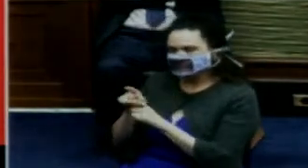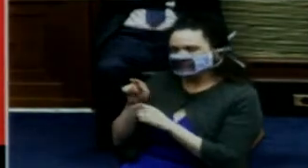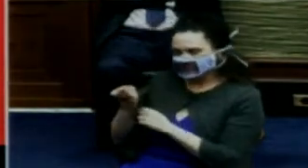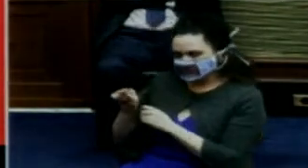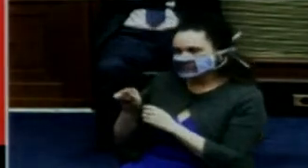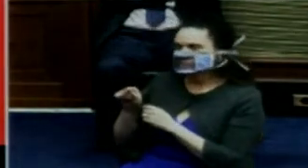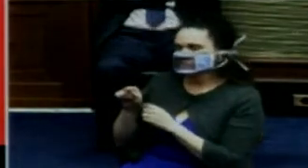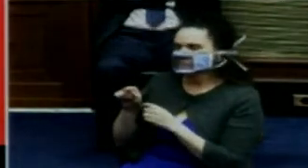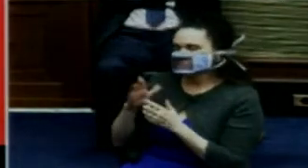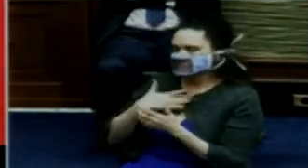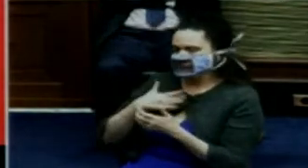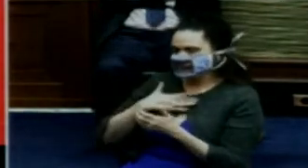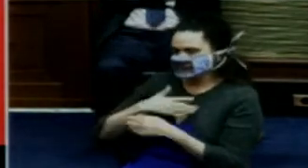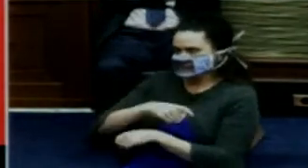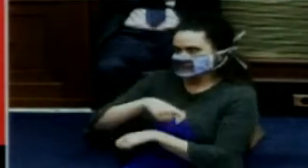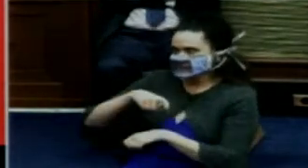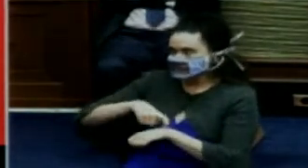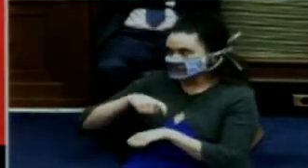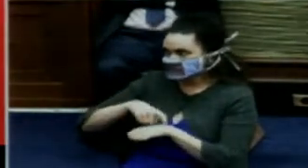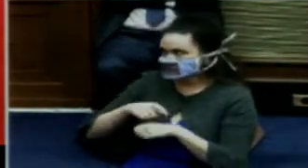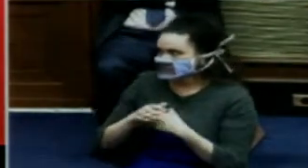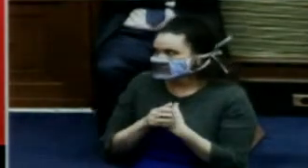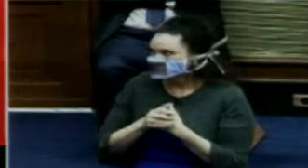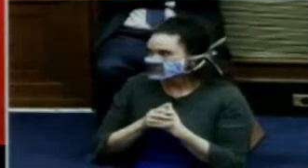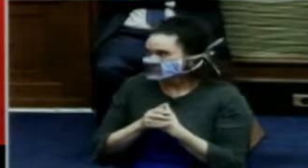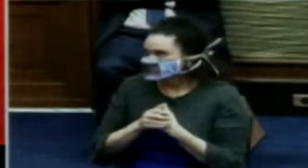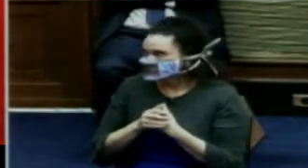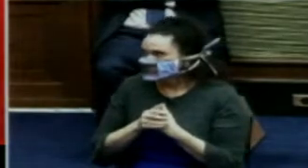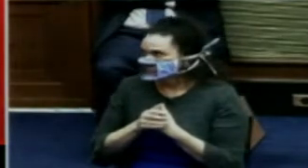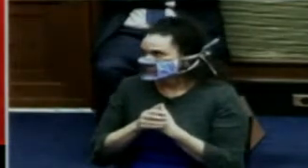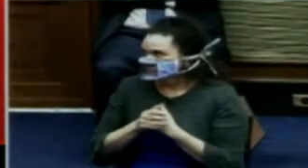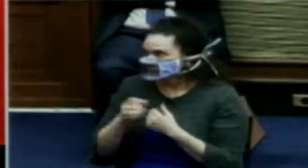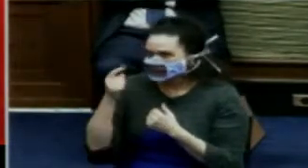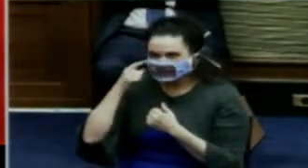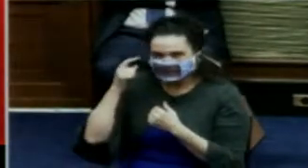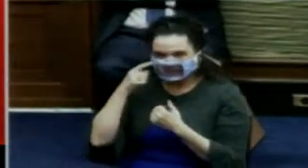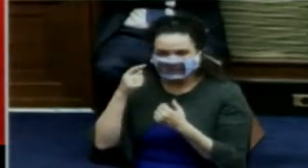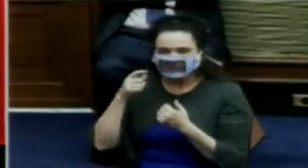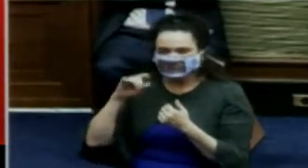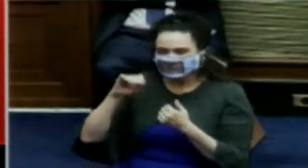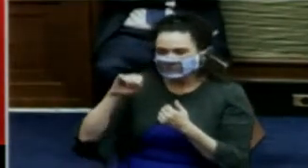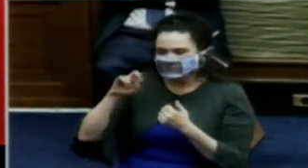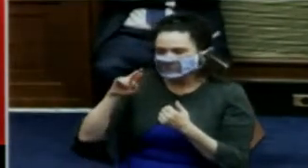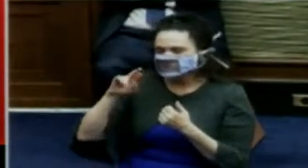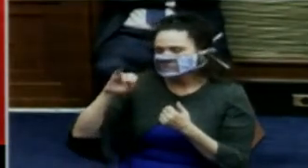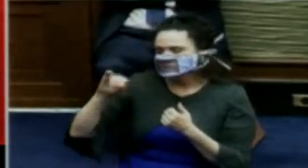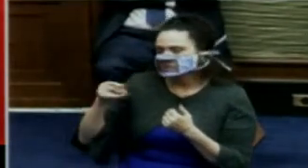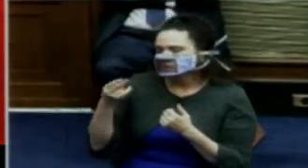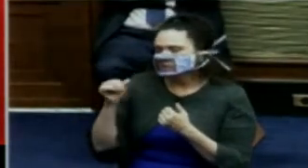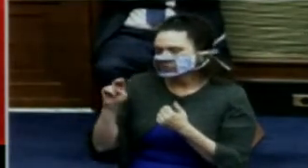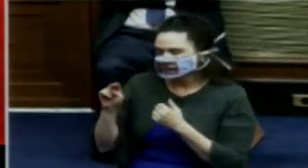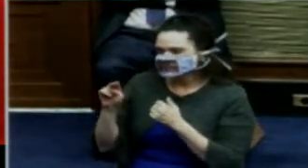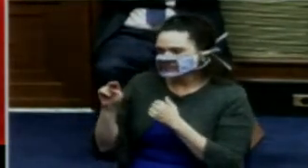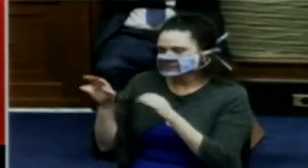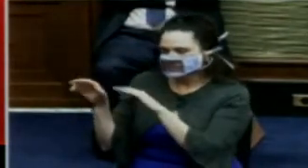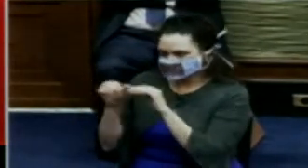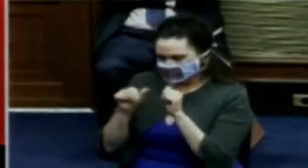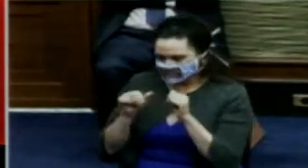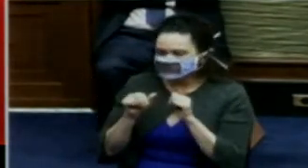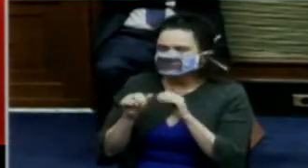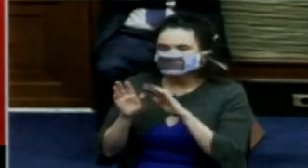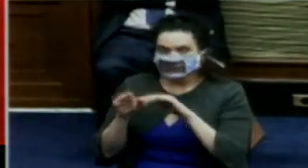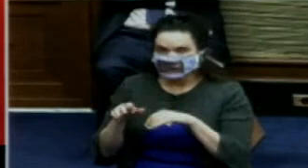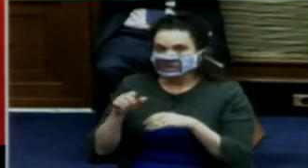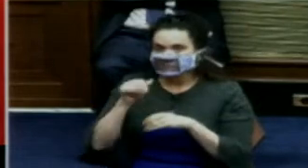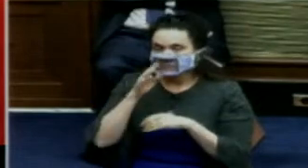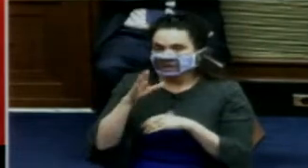So I think Hank may be gone. So at that rate, Madam Chairman, I thank you again and yield